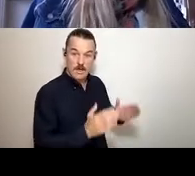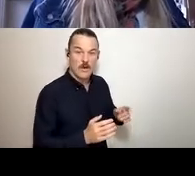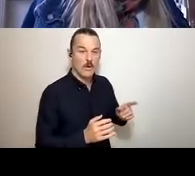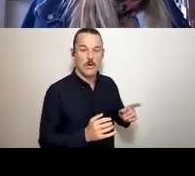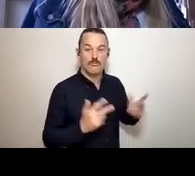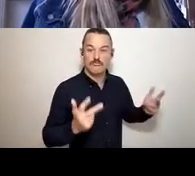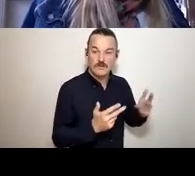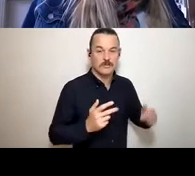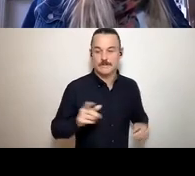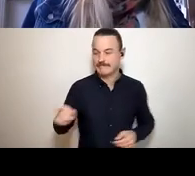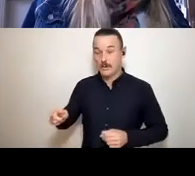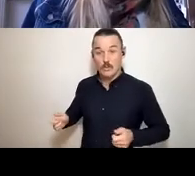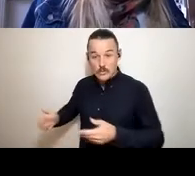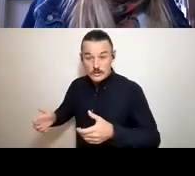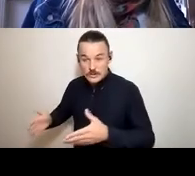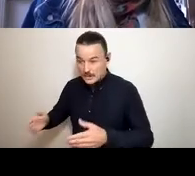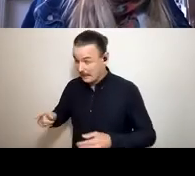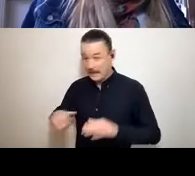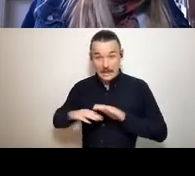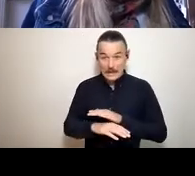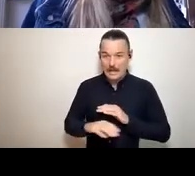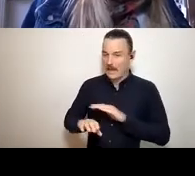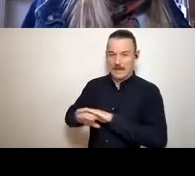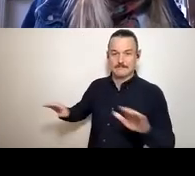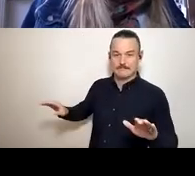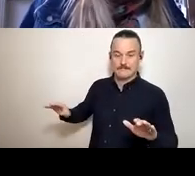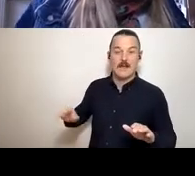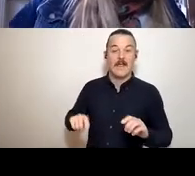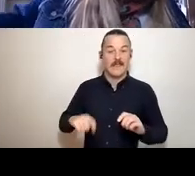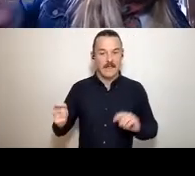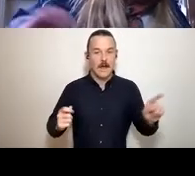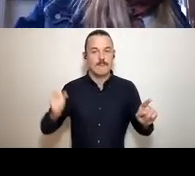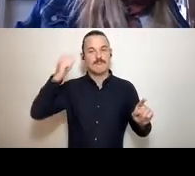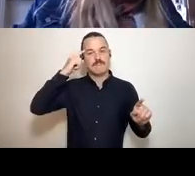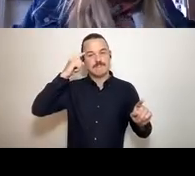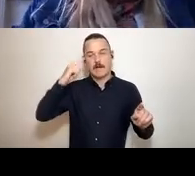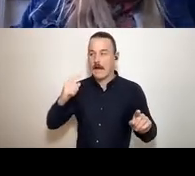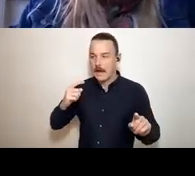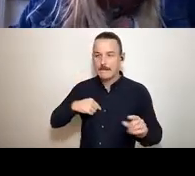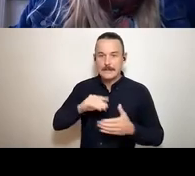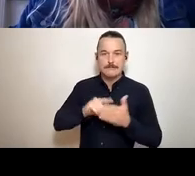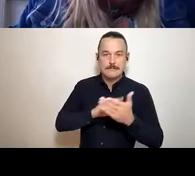and suddenly realising that this was being inequitable and discriminatory towards a person with a disability.